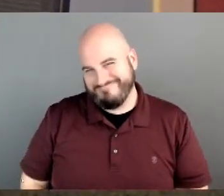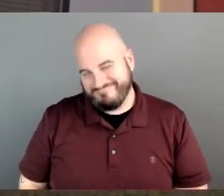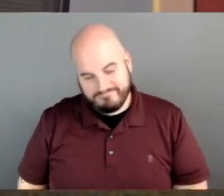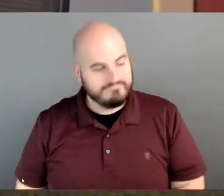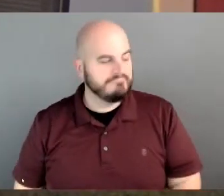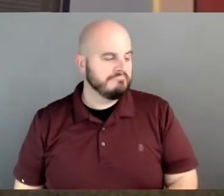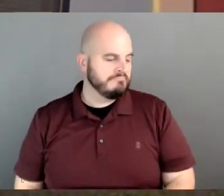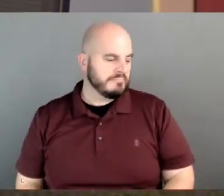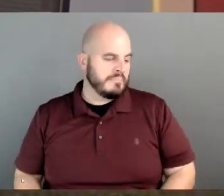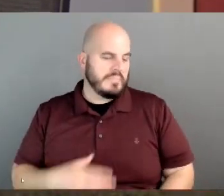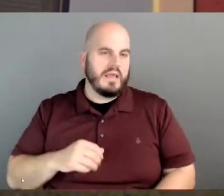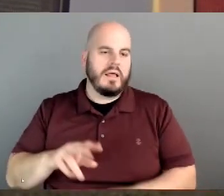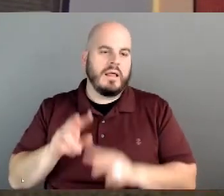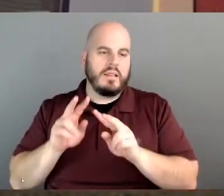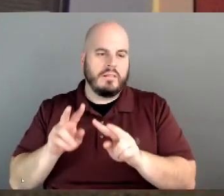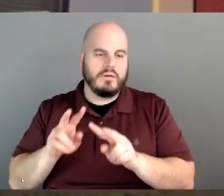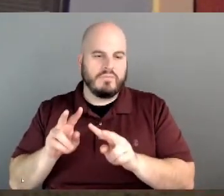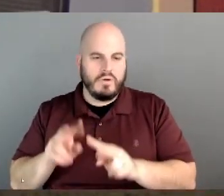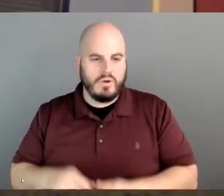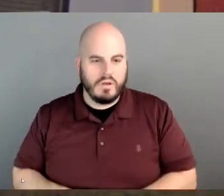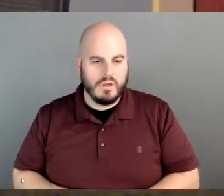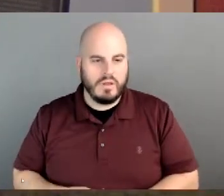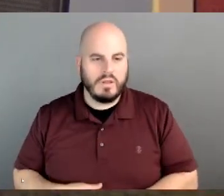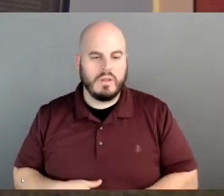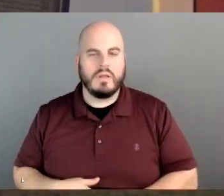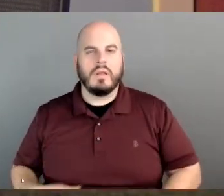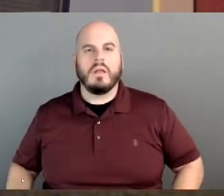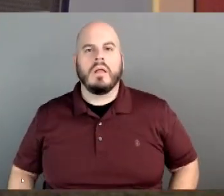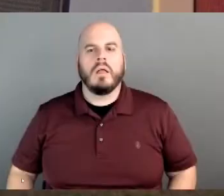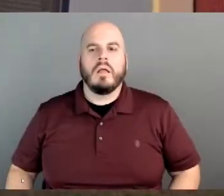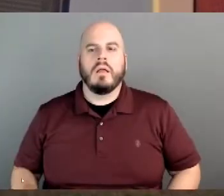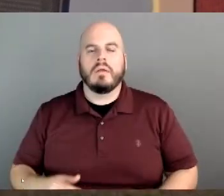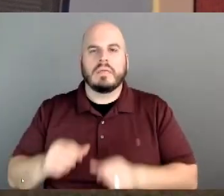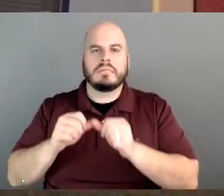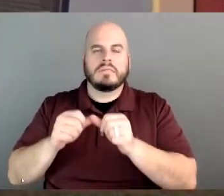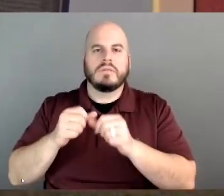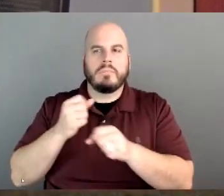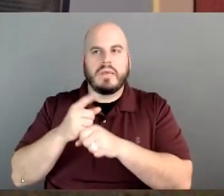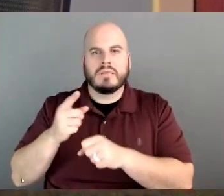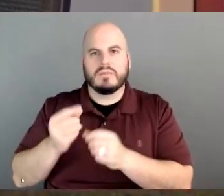I look forward to whatever we can do as a city to continue to make this grow in advance.